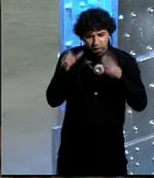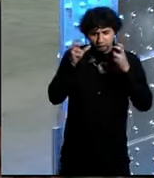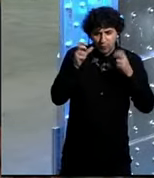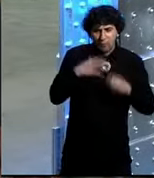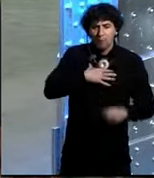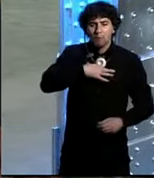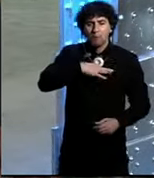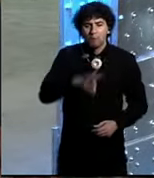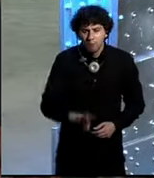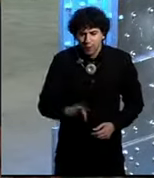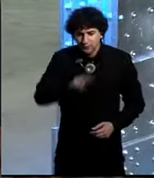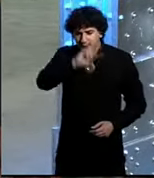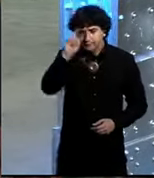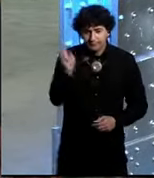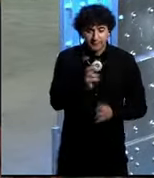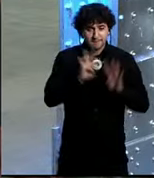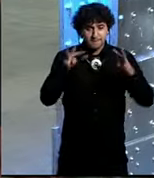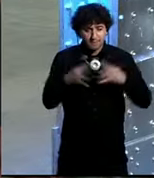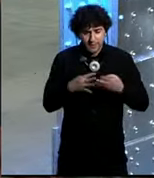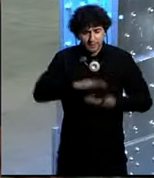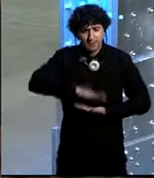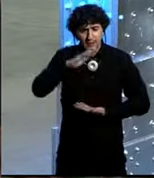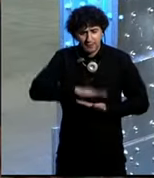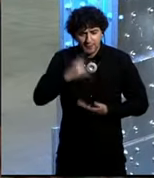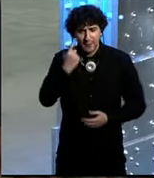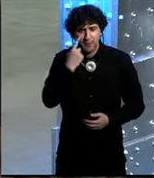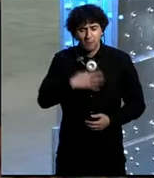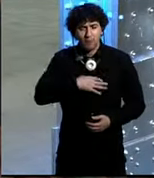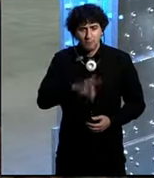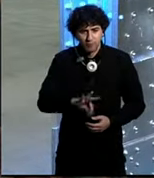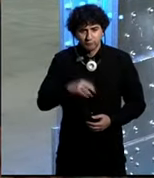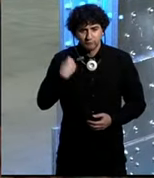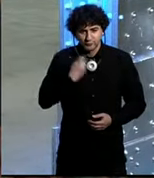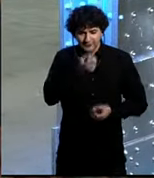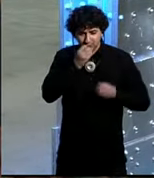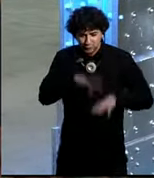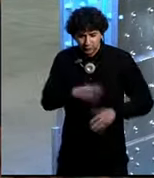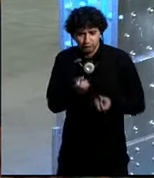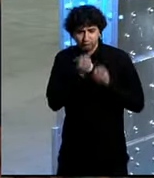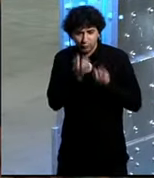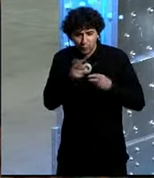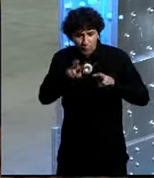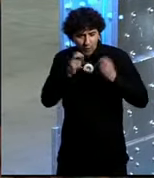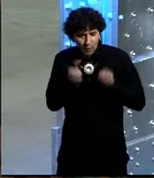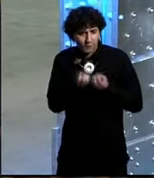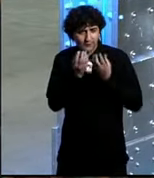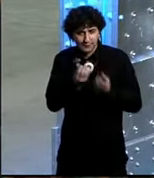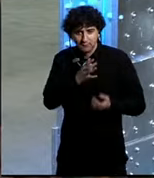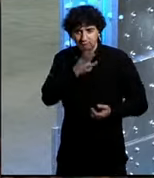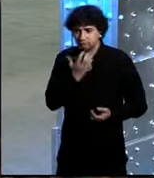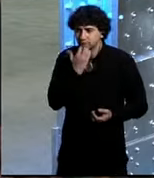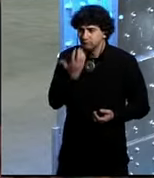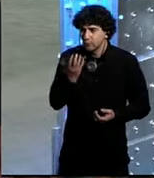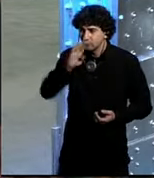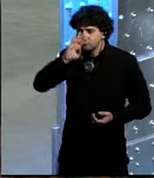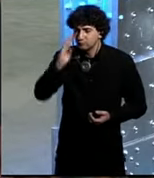another way we can use the media. What possibilities do transmedia have and the